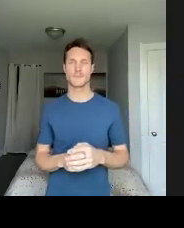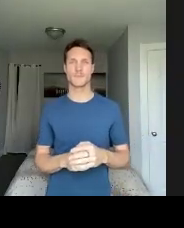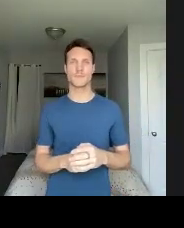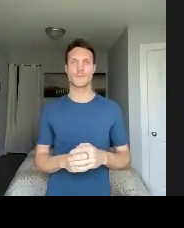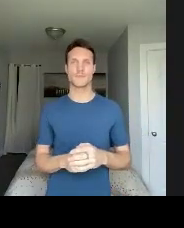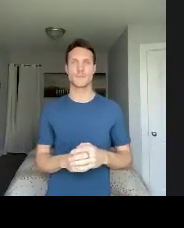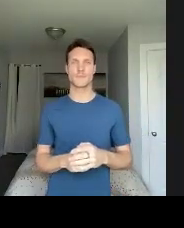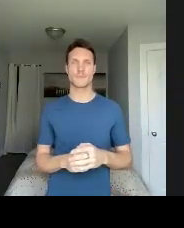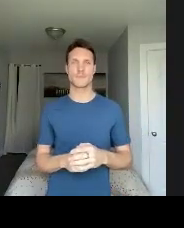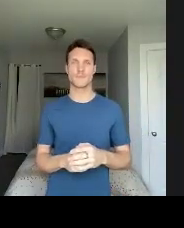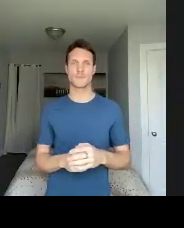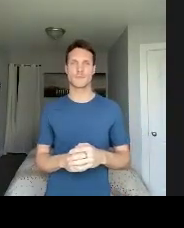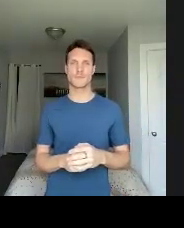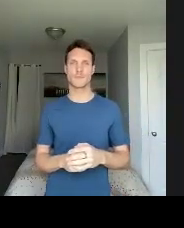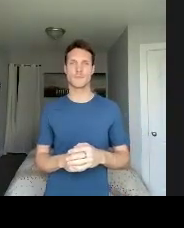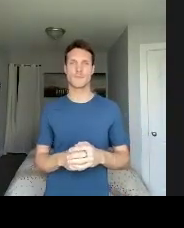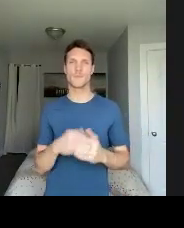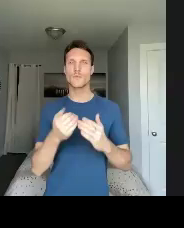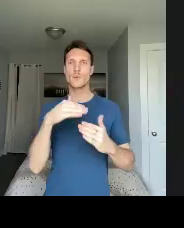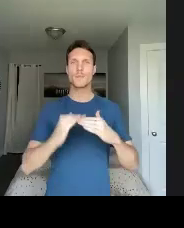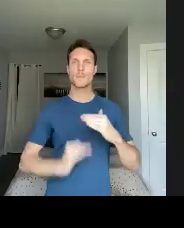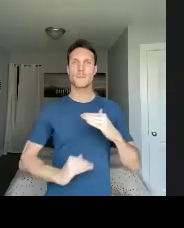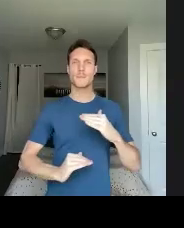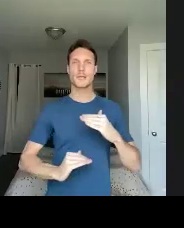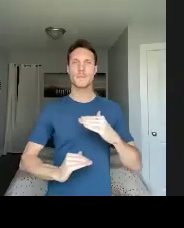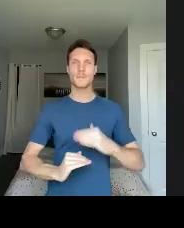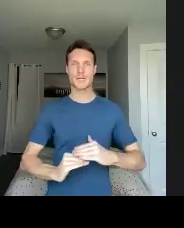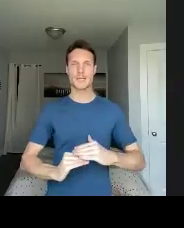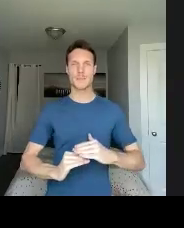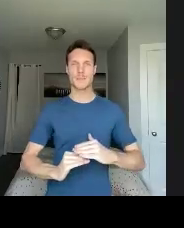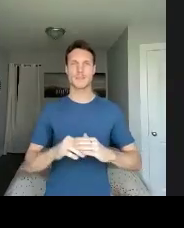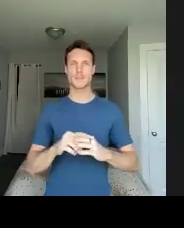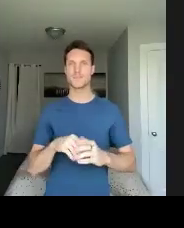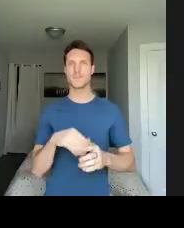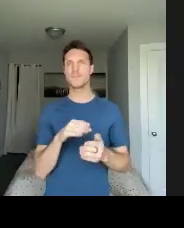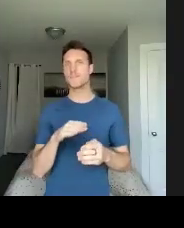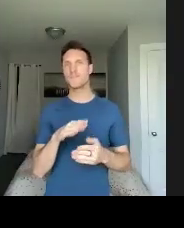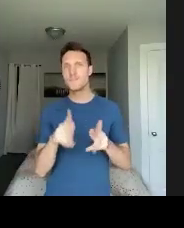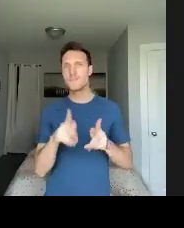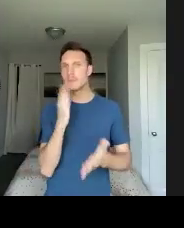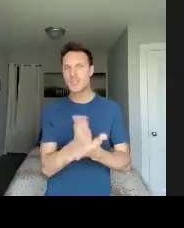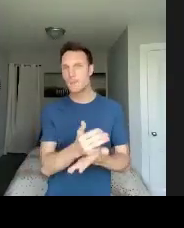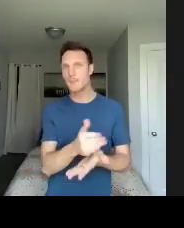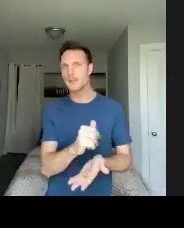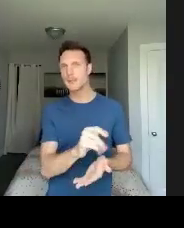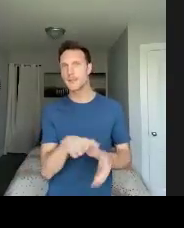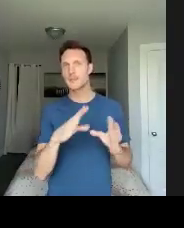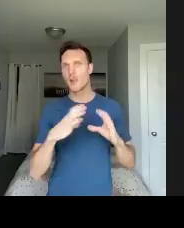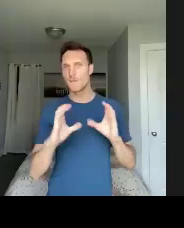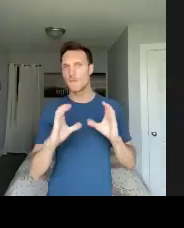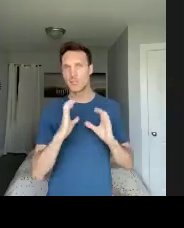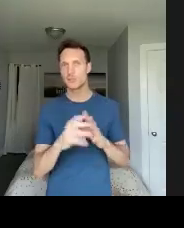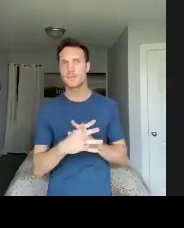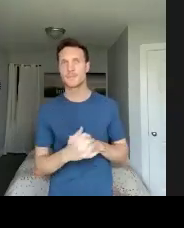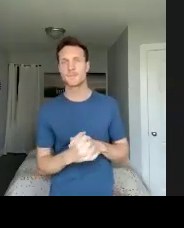minimize disruption and hear the updates throughout our time today. I recognize, though, that